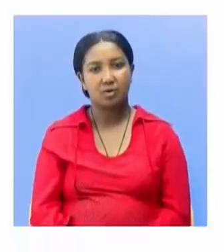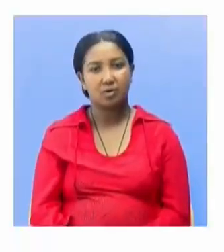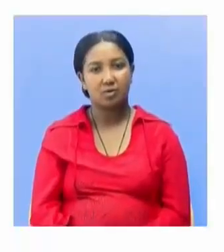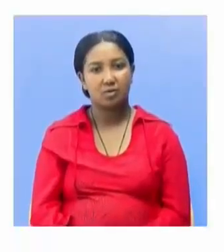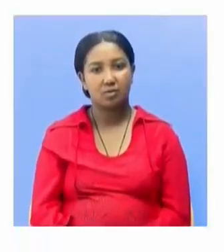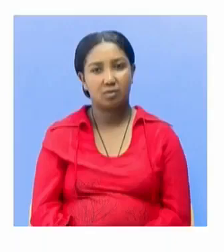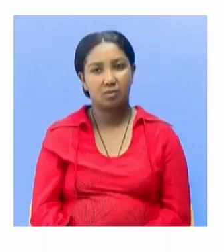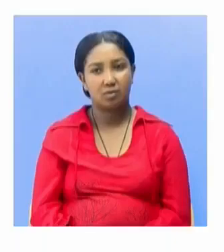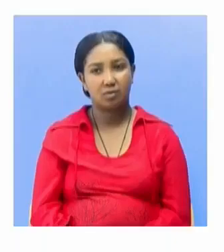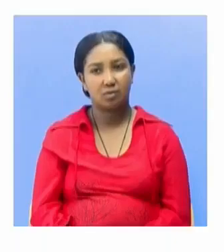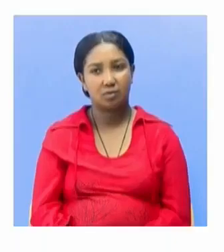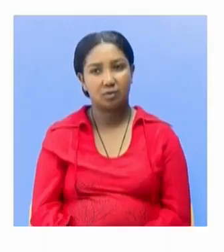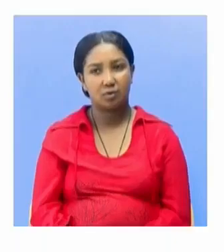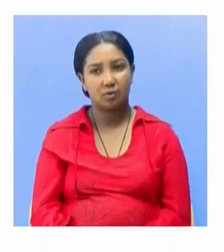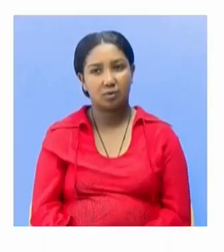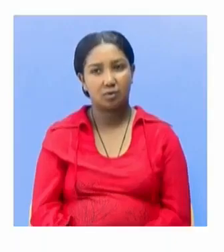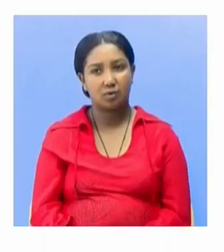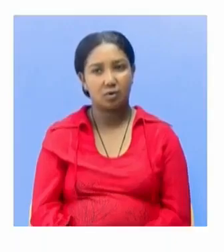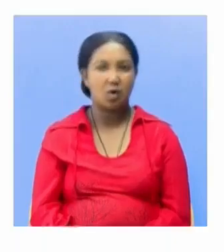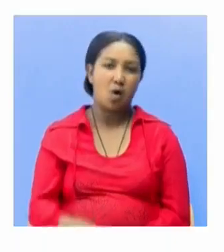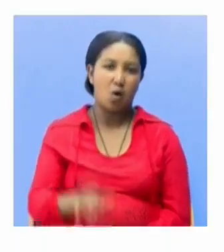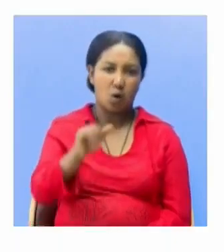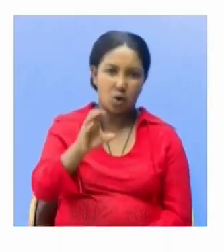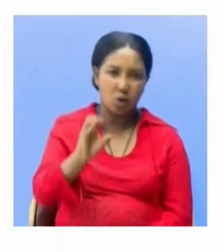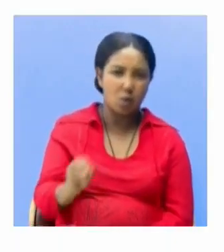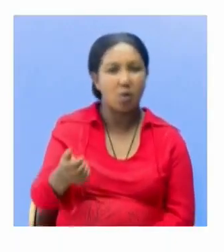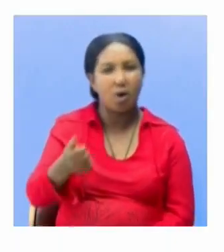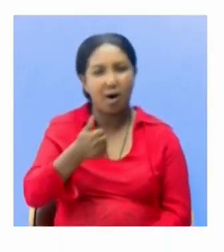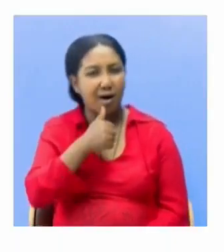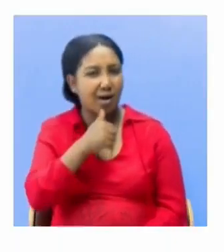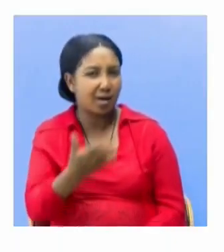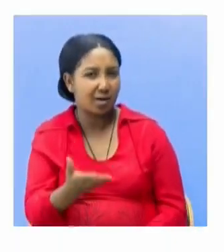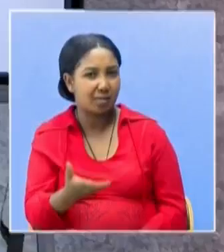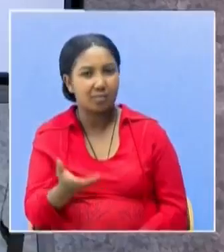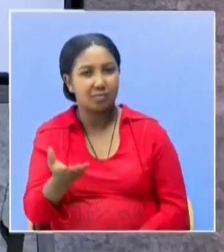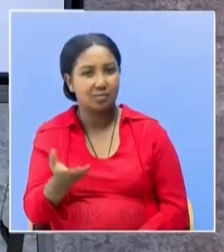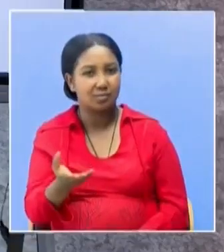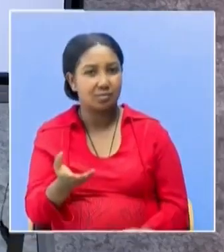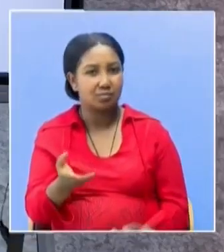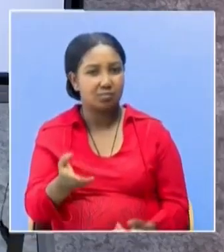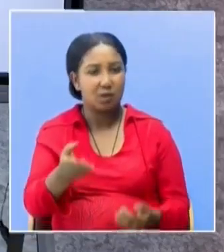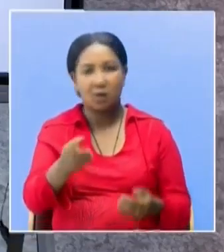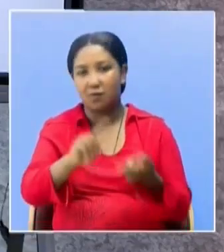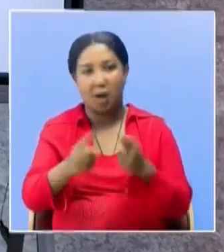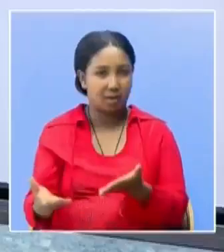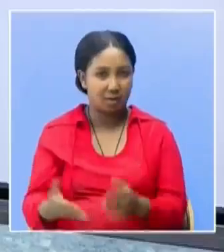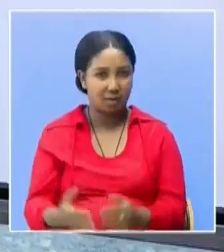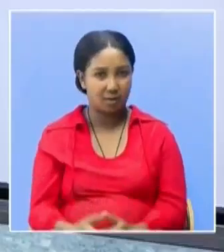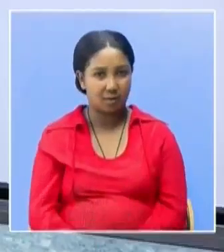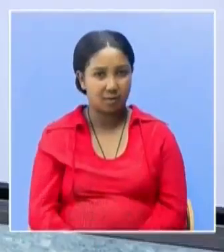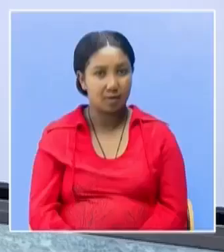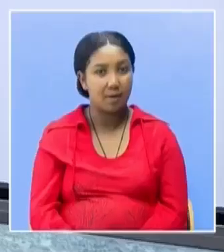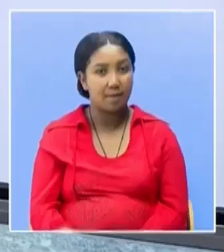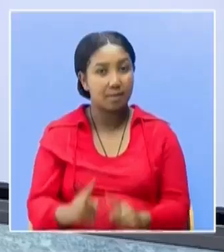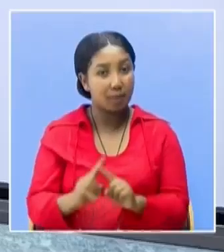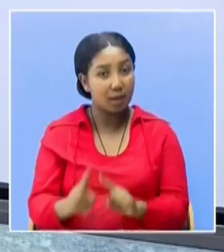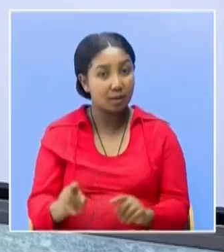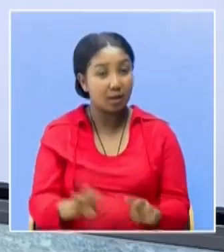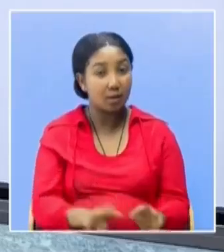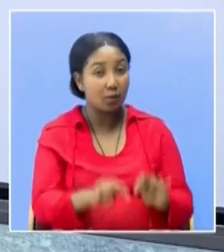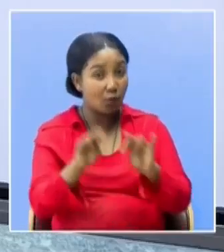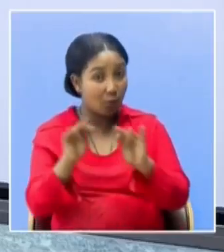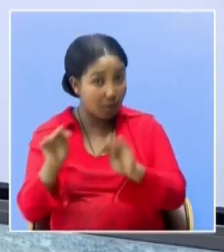Yo, I am. This is also possible. Another way of what? Greeting your friends. But